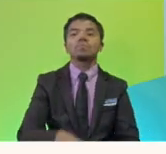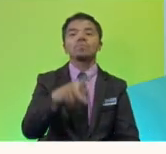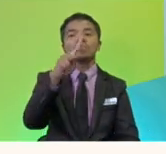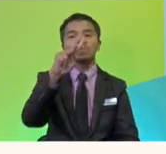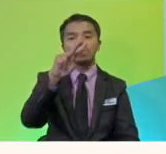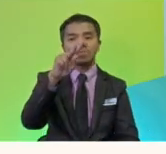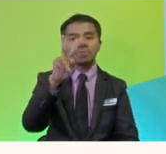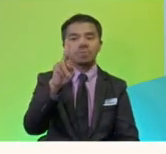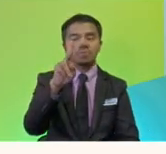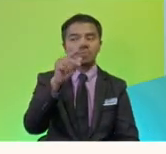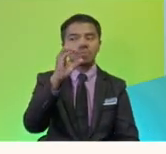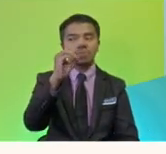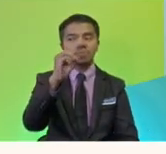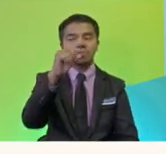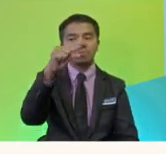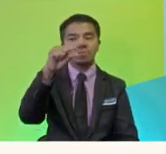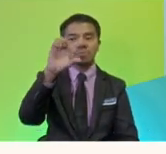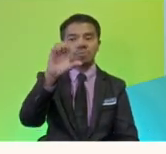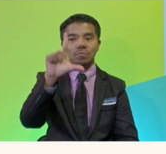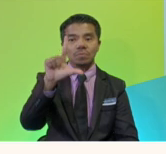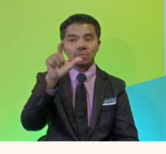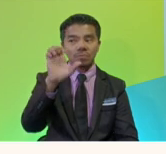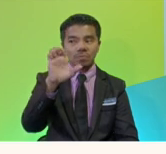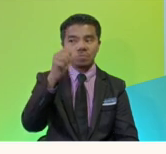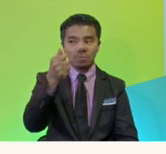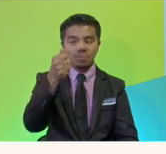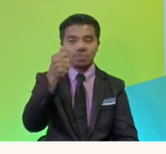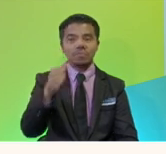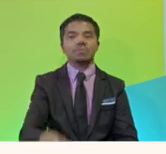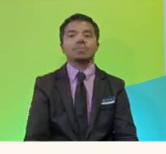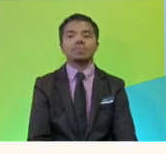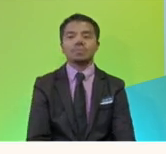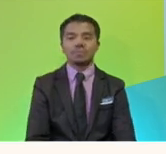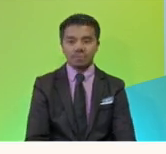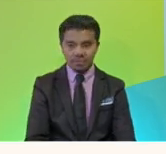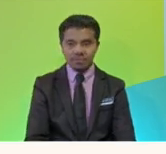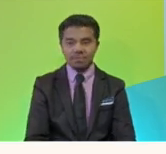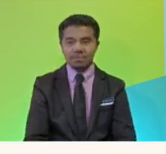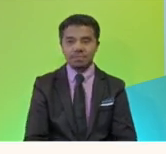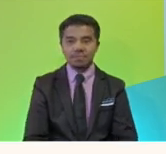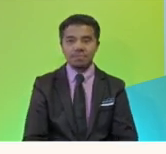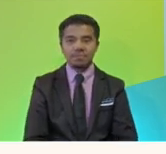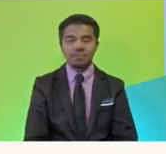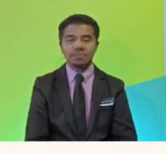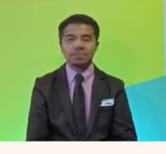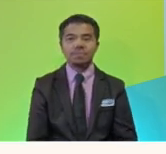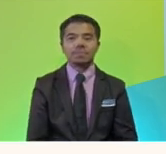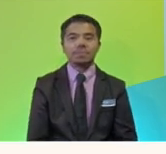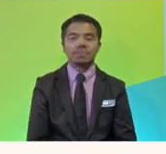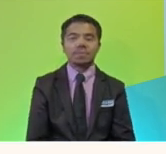an activity where the person needs to ensure he or she arrive at the finishing point across the